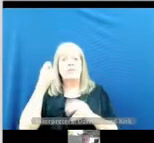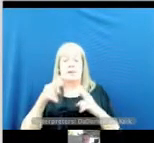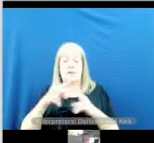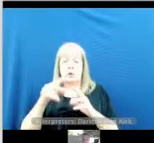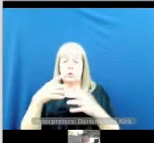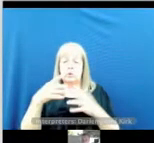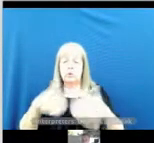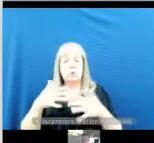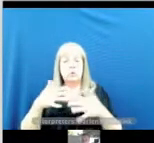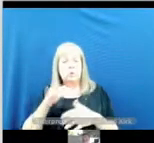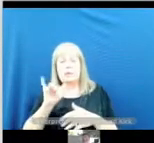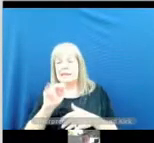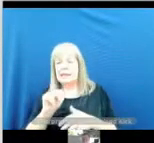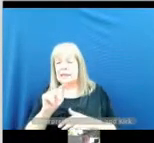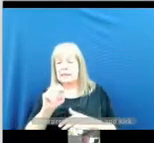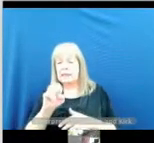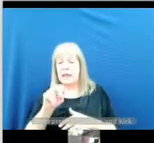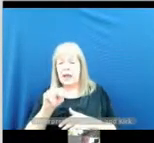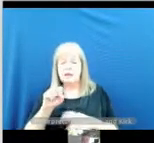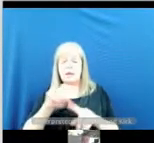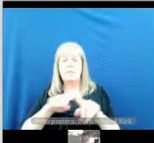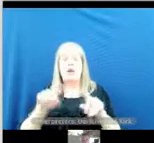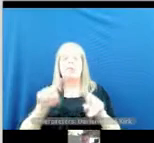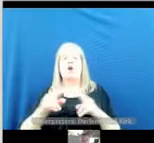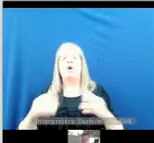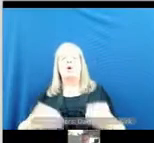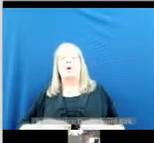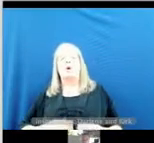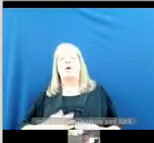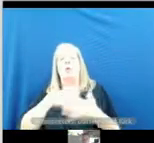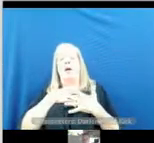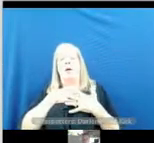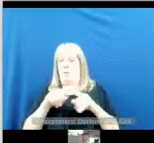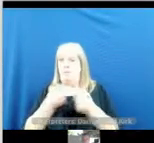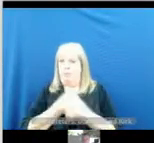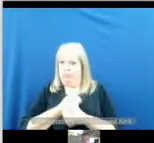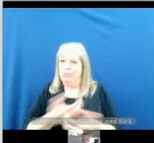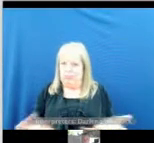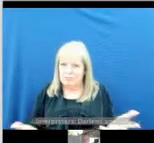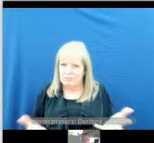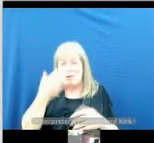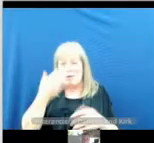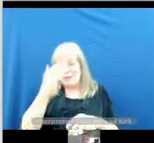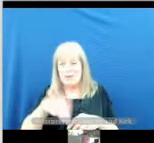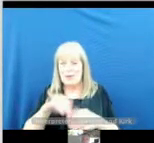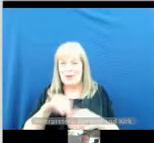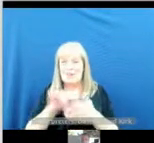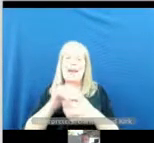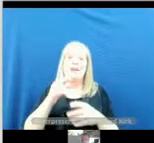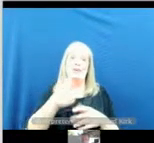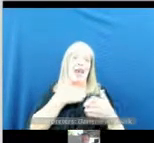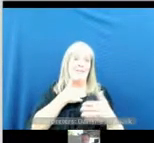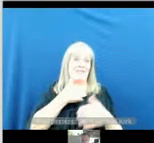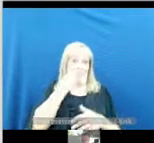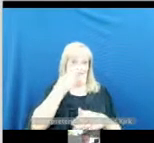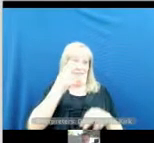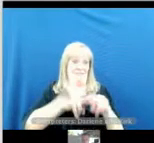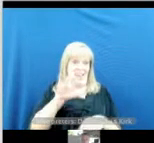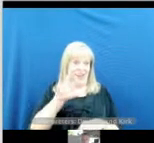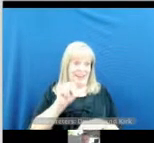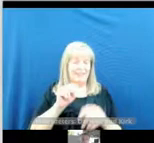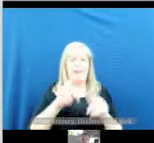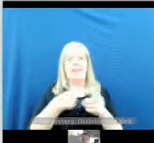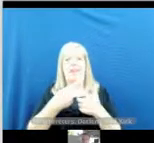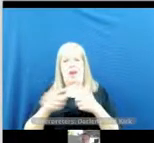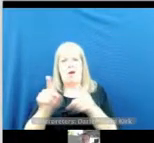very uplifting and exhausting. We have to throw that in because fun always comes with exhaustion. And for those of us who have